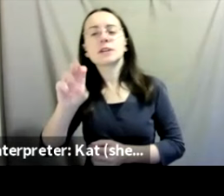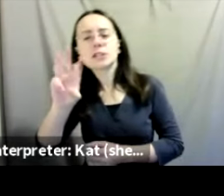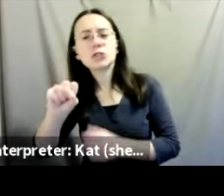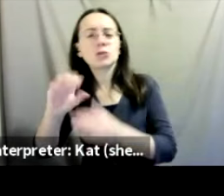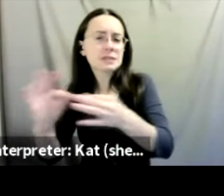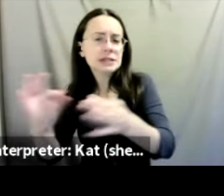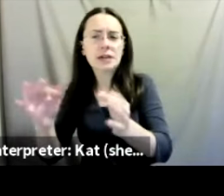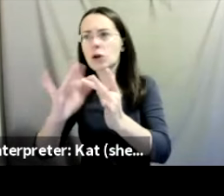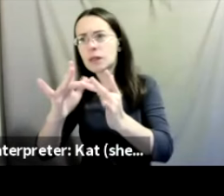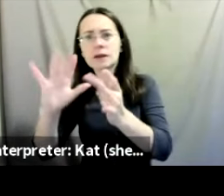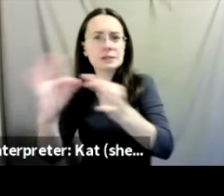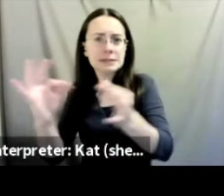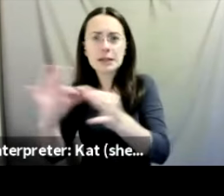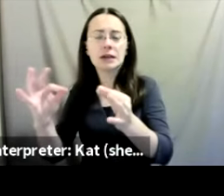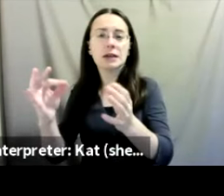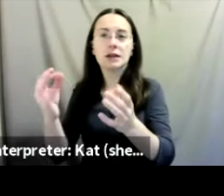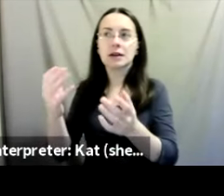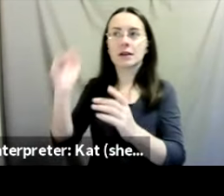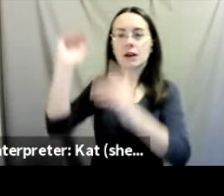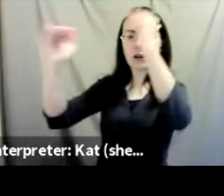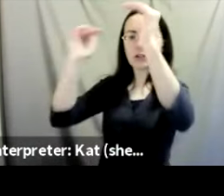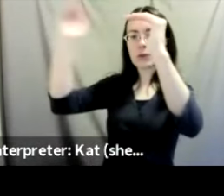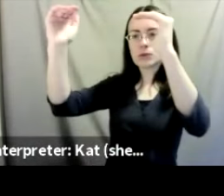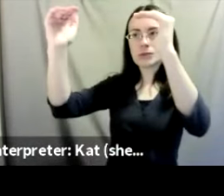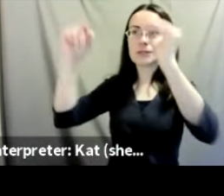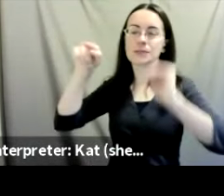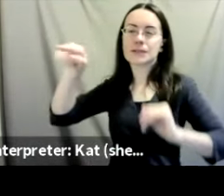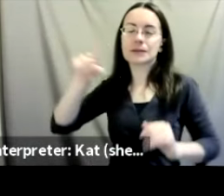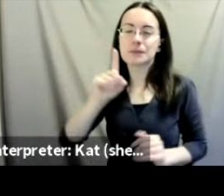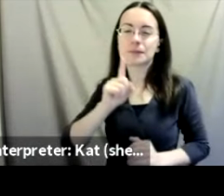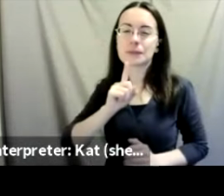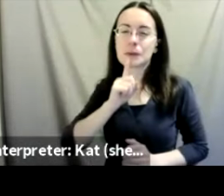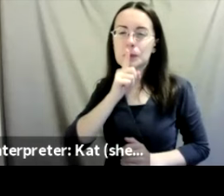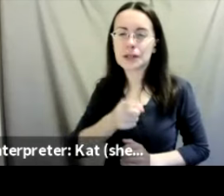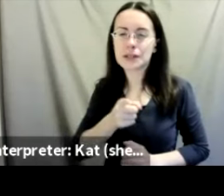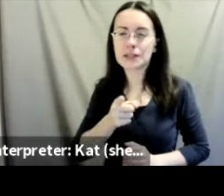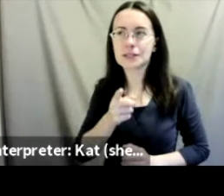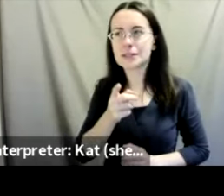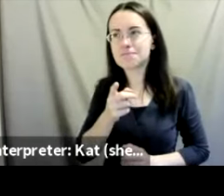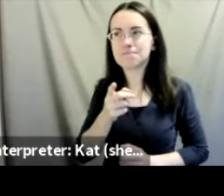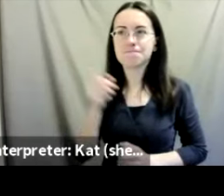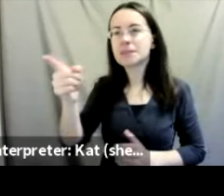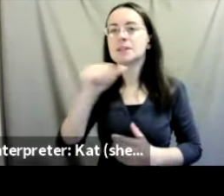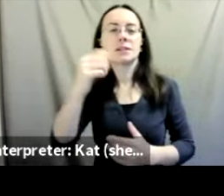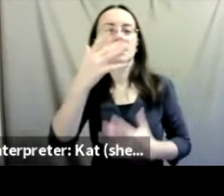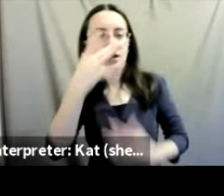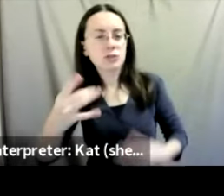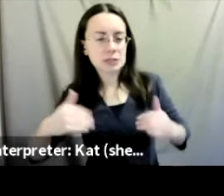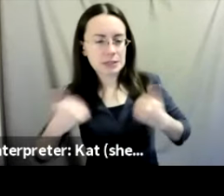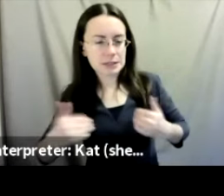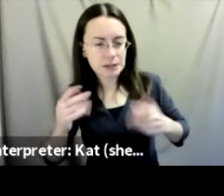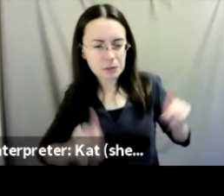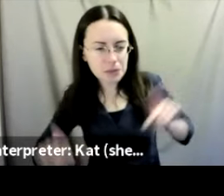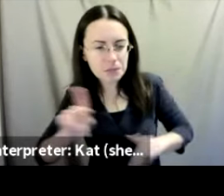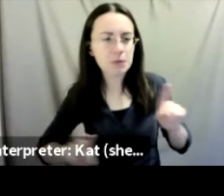like adults are really like not interested in young people